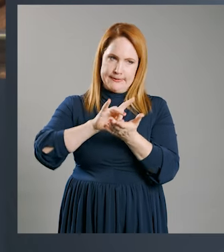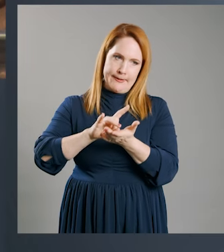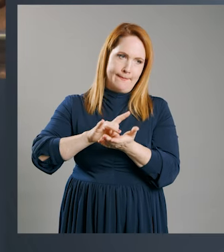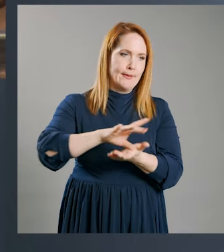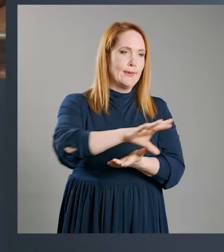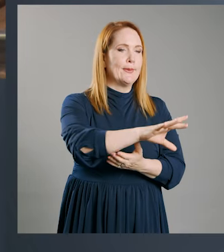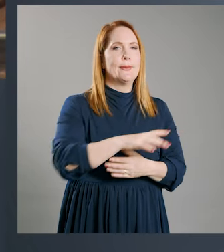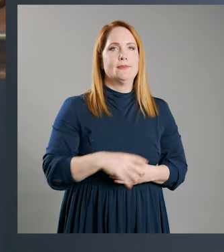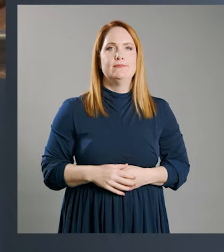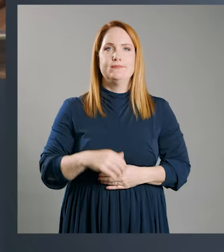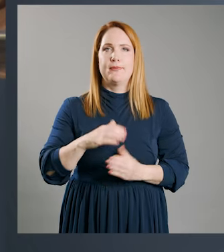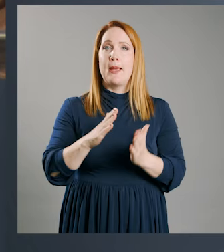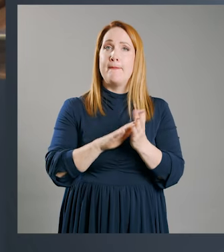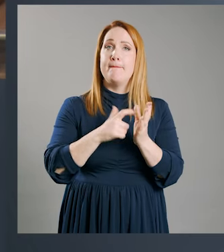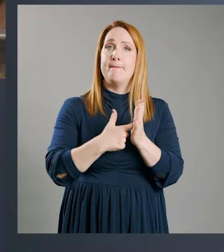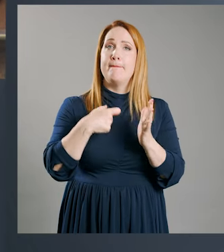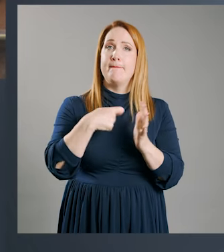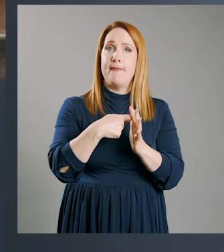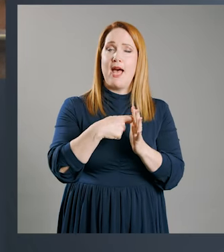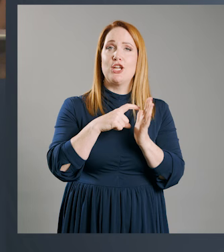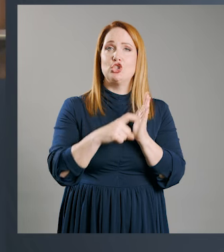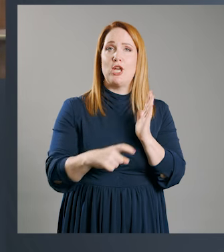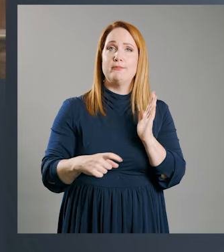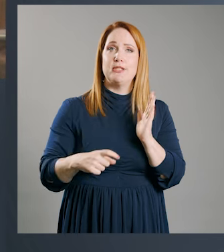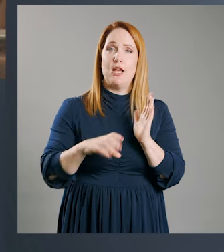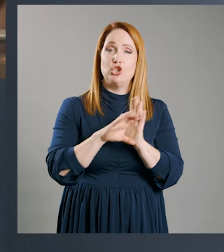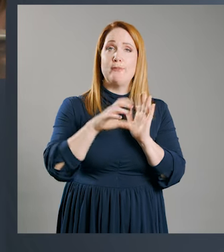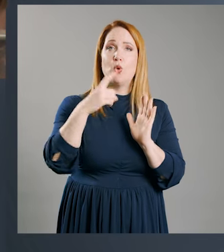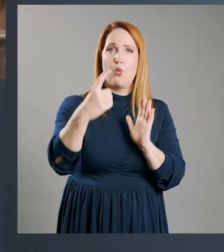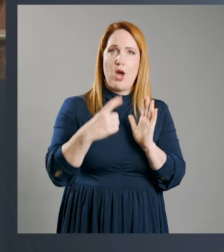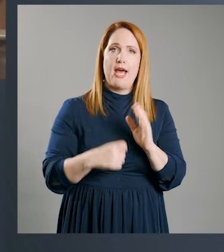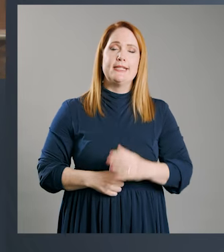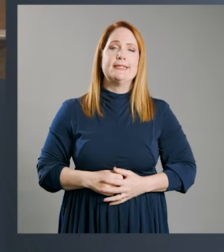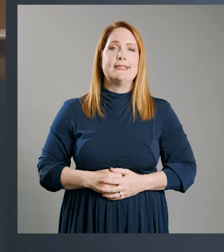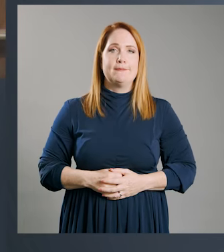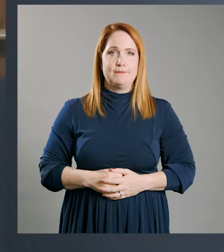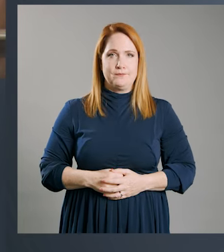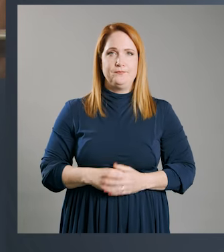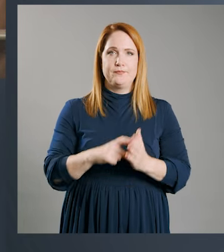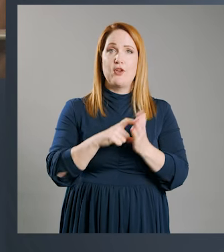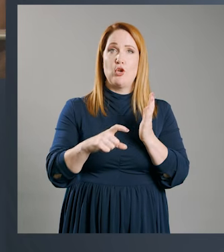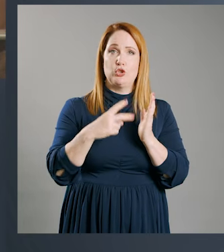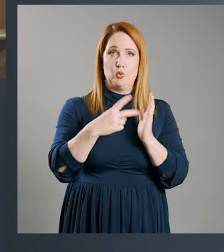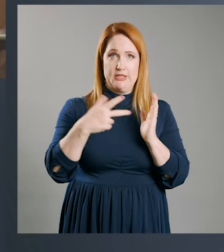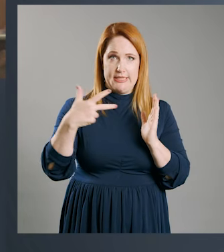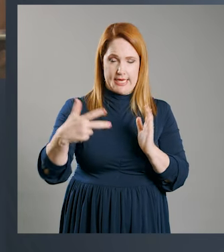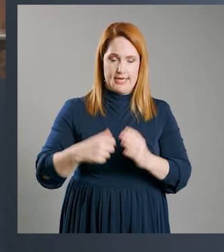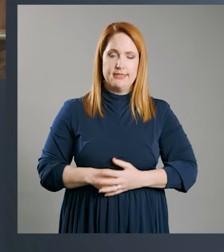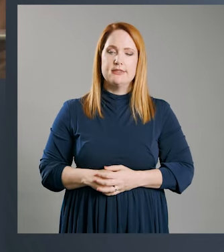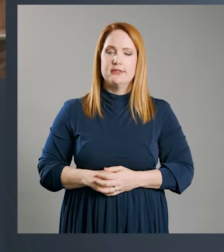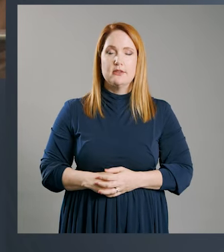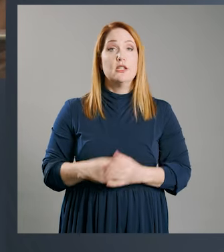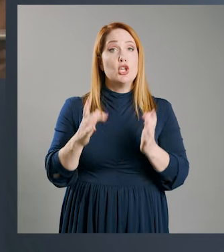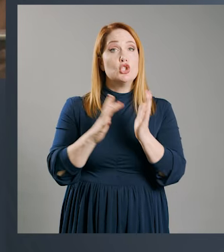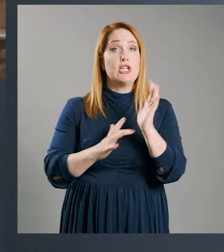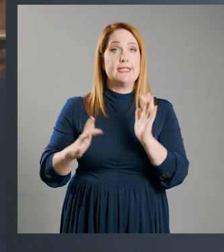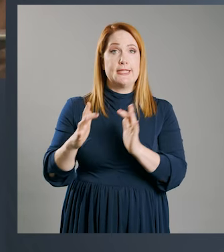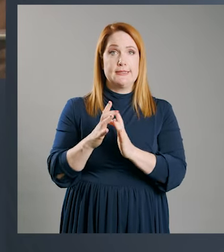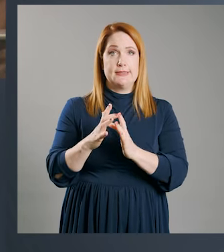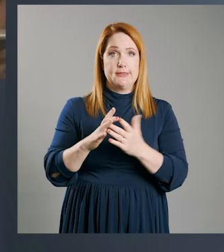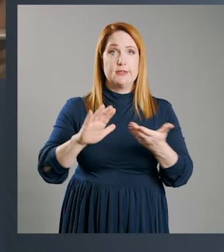demons. In Mark chapter 1, verses 21 to 28, we read that right at the start of Jesus'